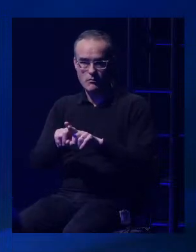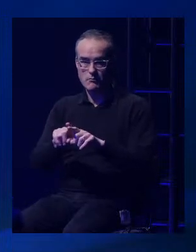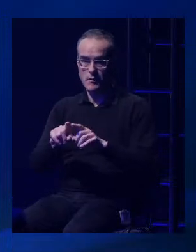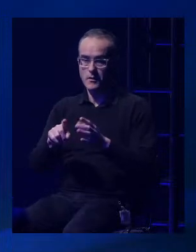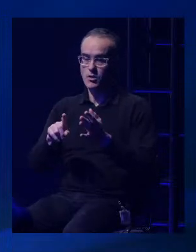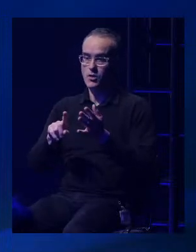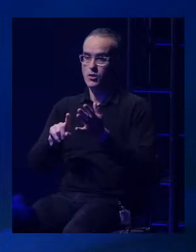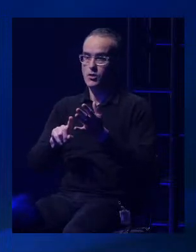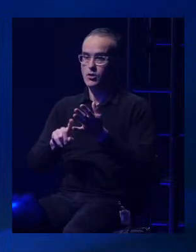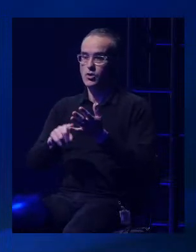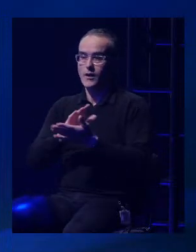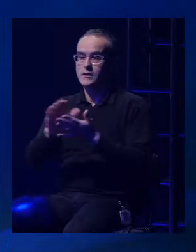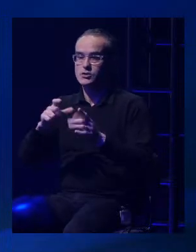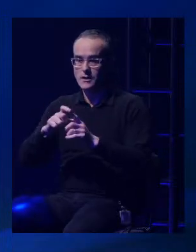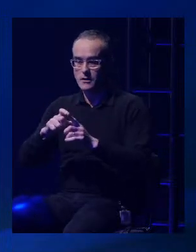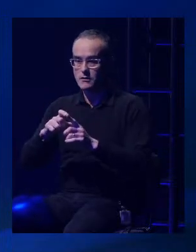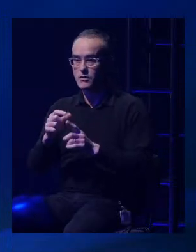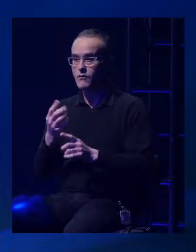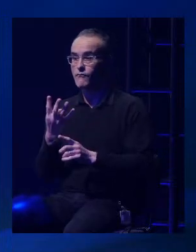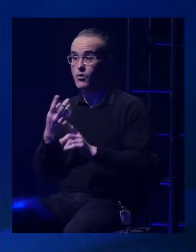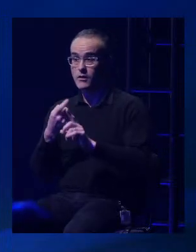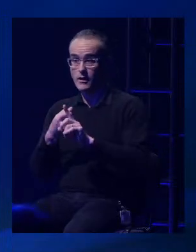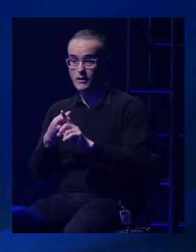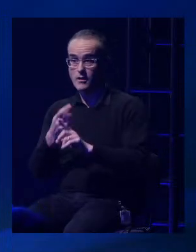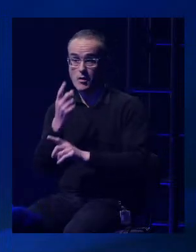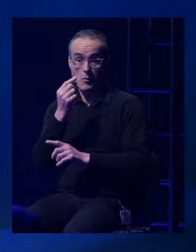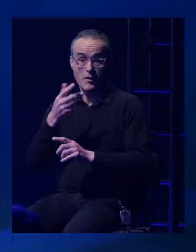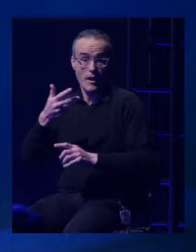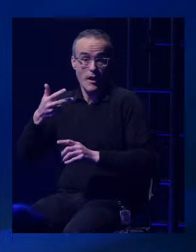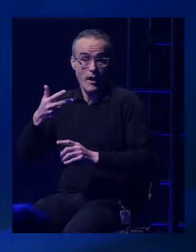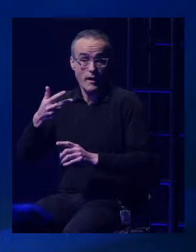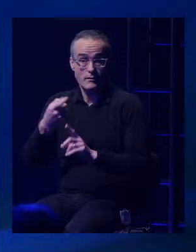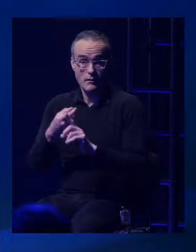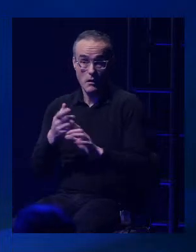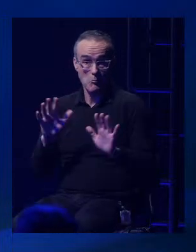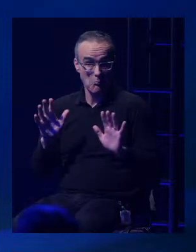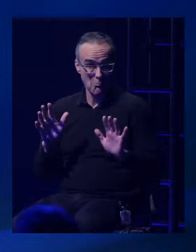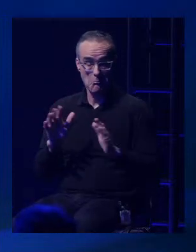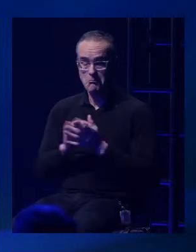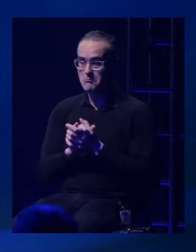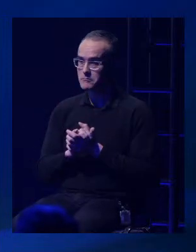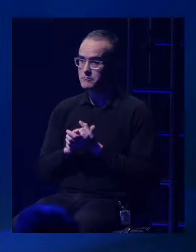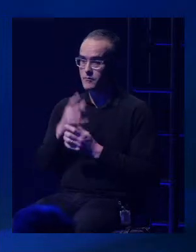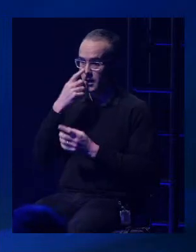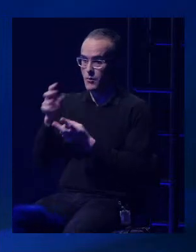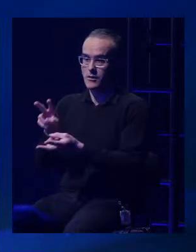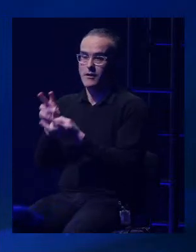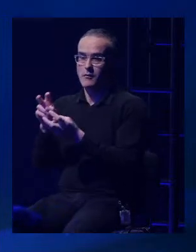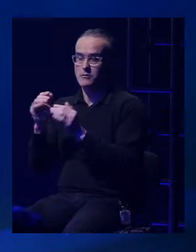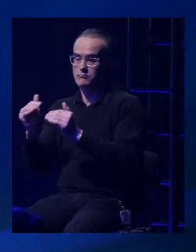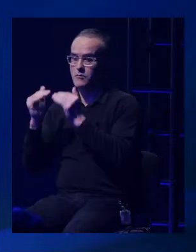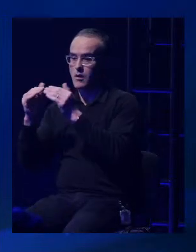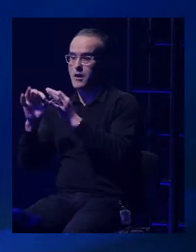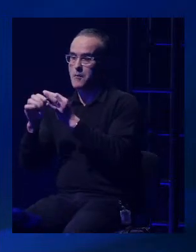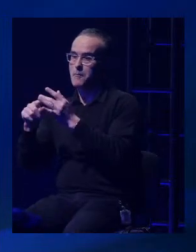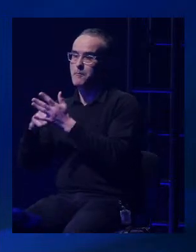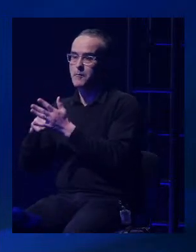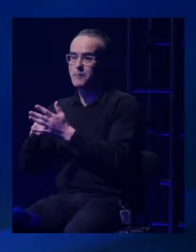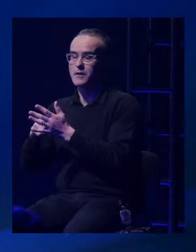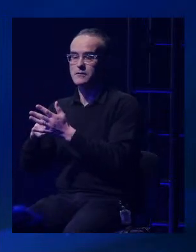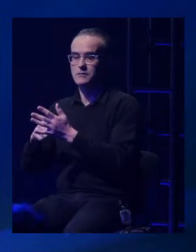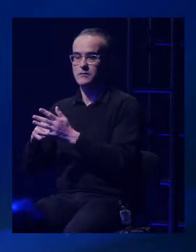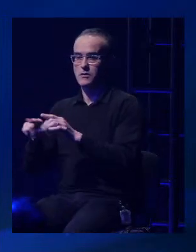UHD, 4K, in some circumstances maybe even 8K. Can we capture the highest bit depth possible as well?